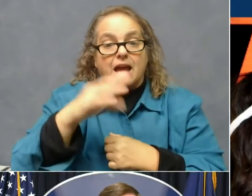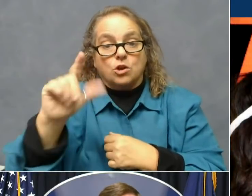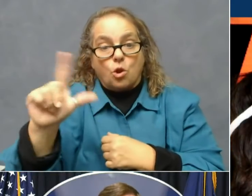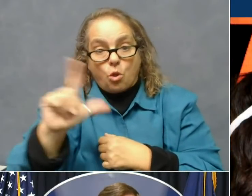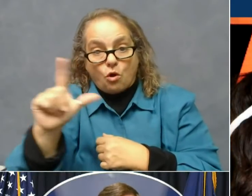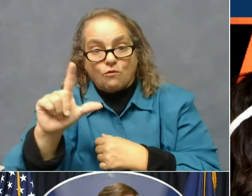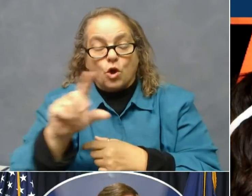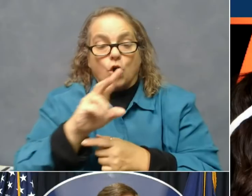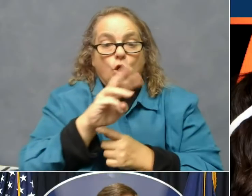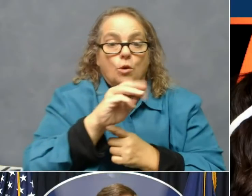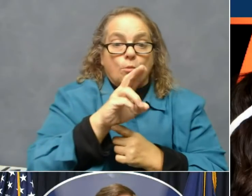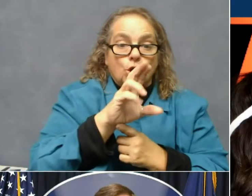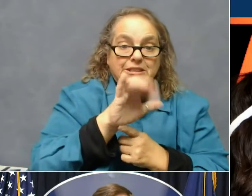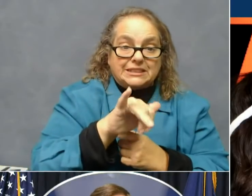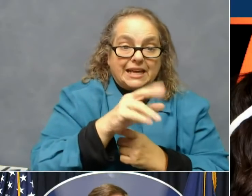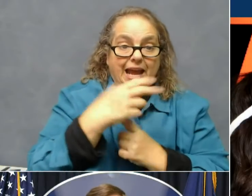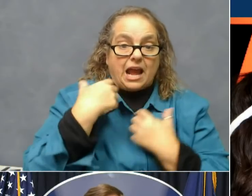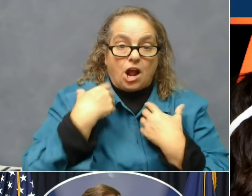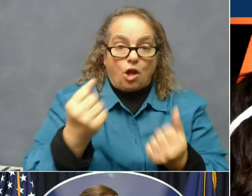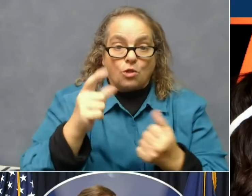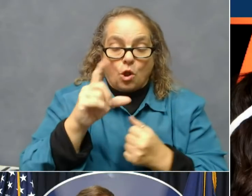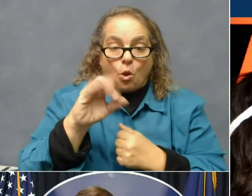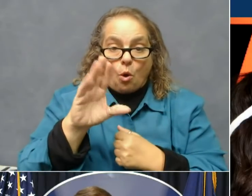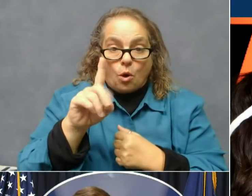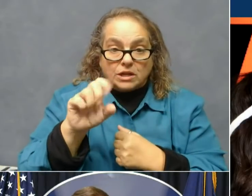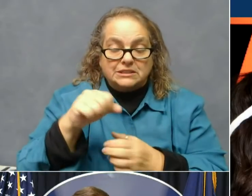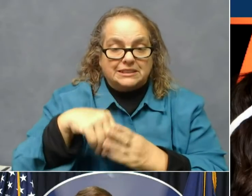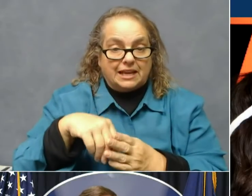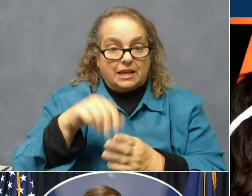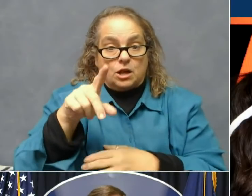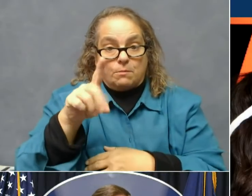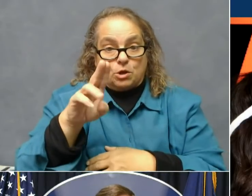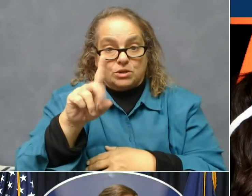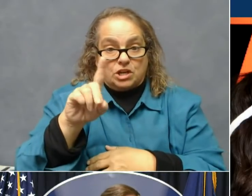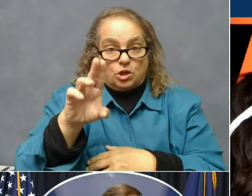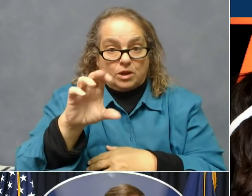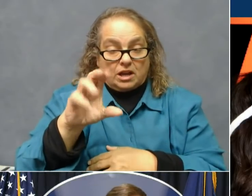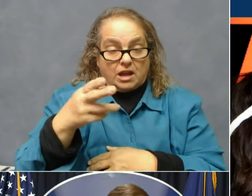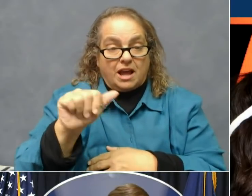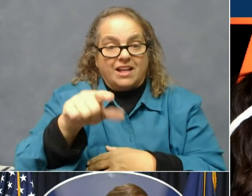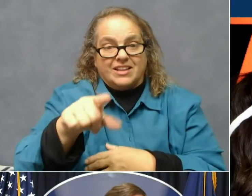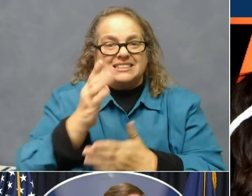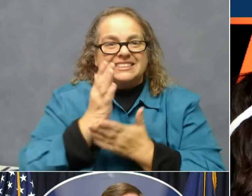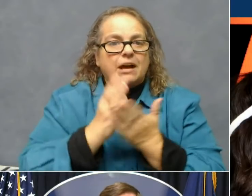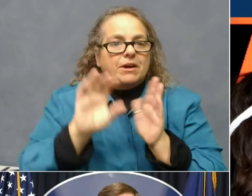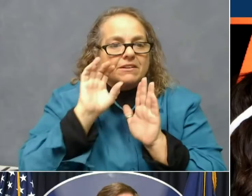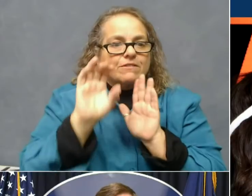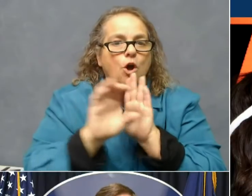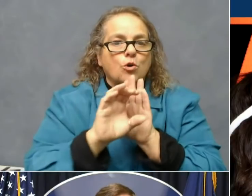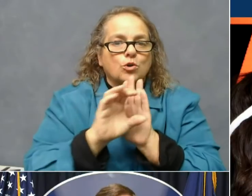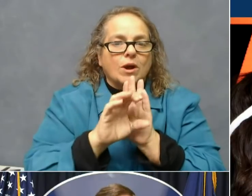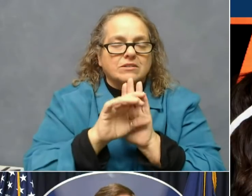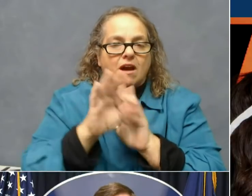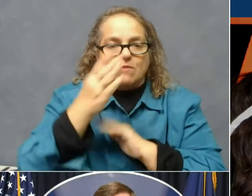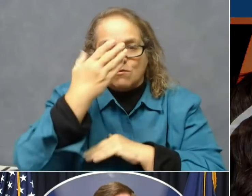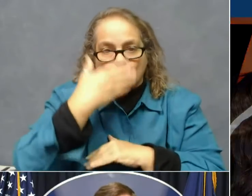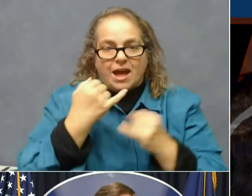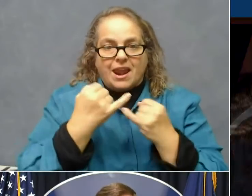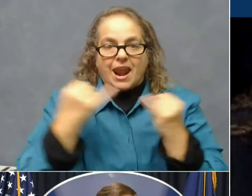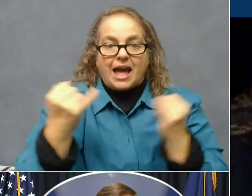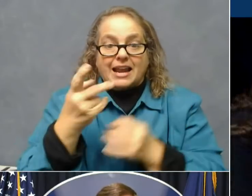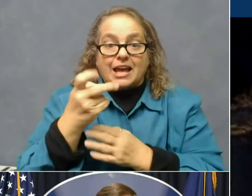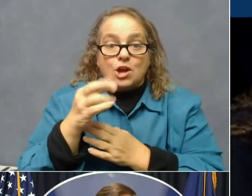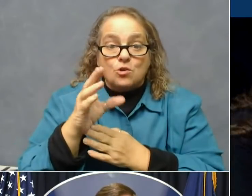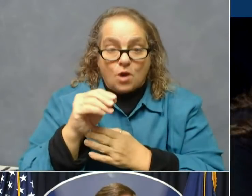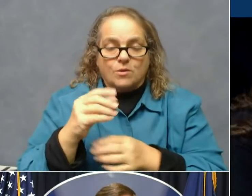in Paducah. Here are some of the pictures of our frontline heroes being